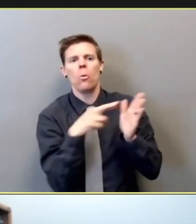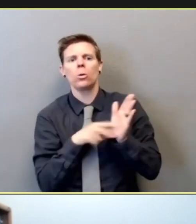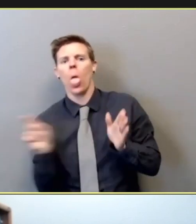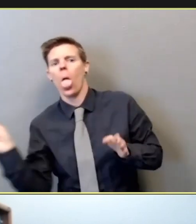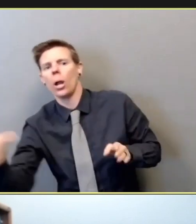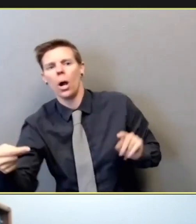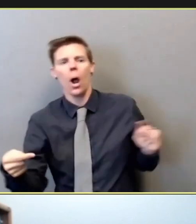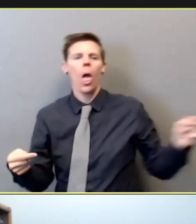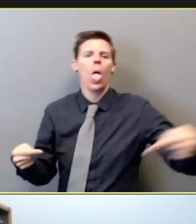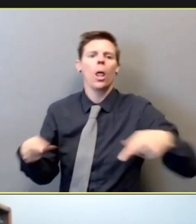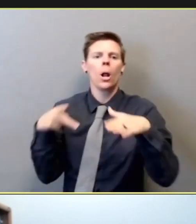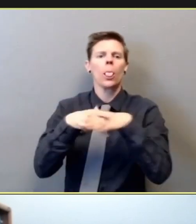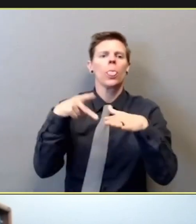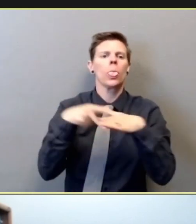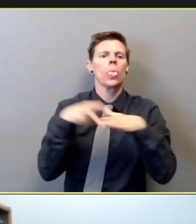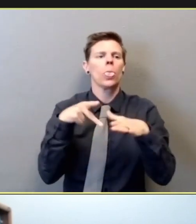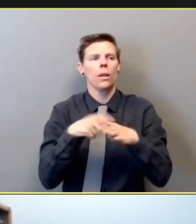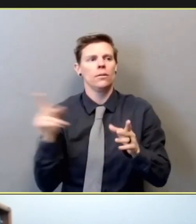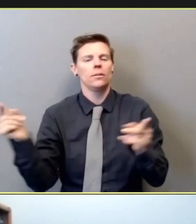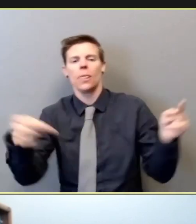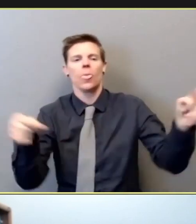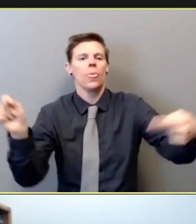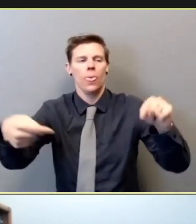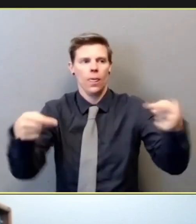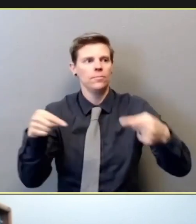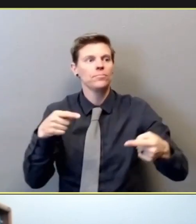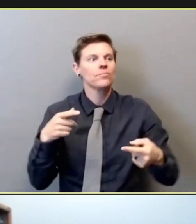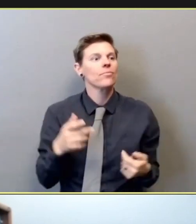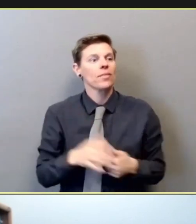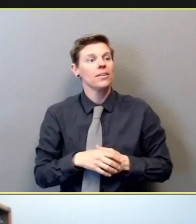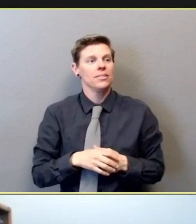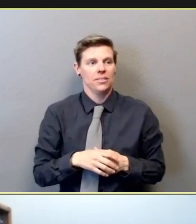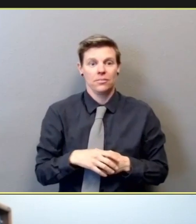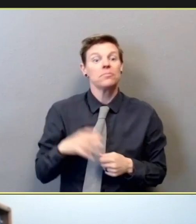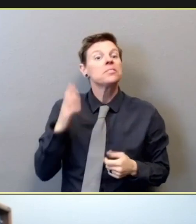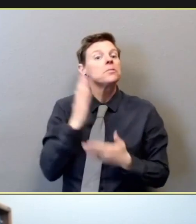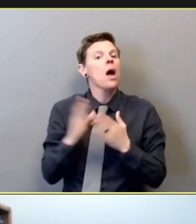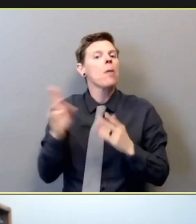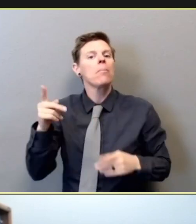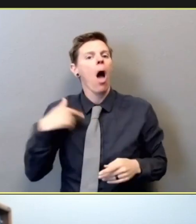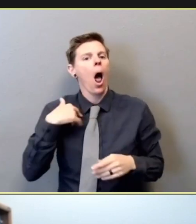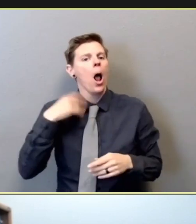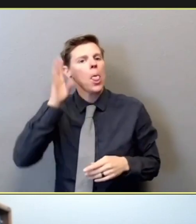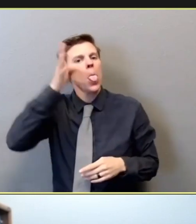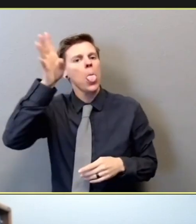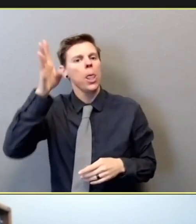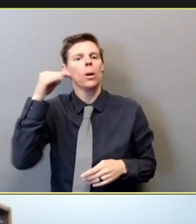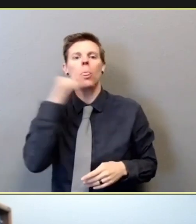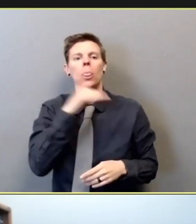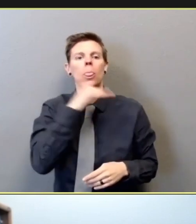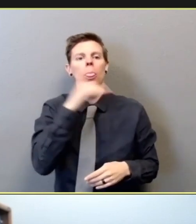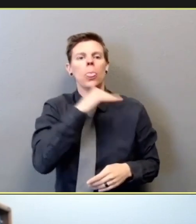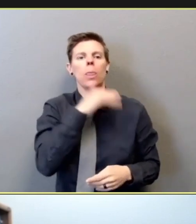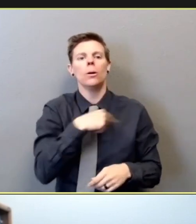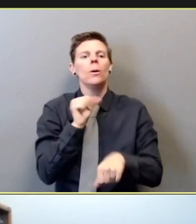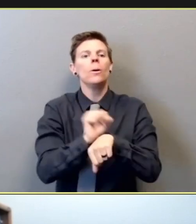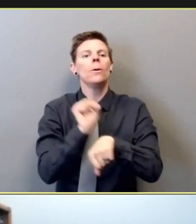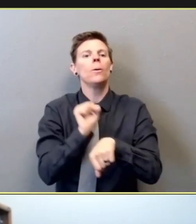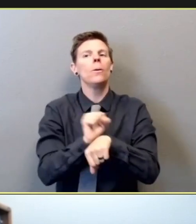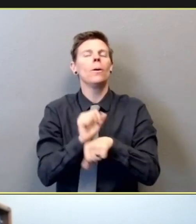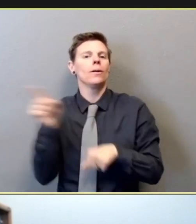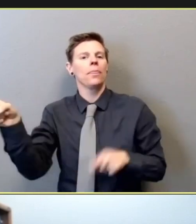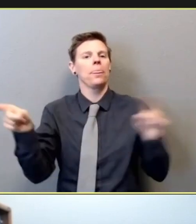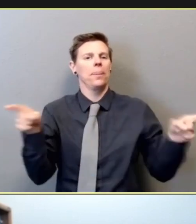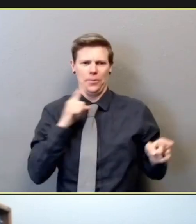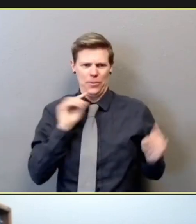saying that they were a certain occupation, which would make them eligible for the vaccine, but in fact, they were not. So we have now set up